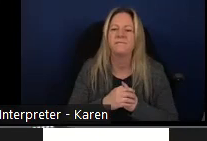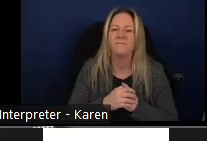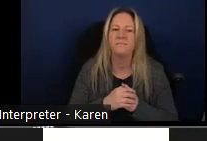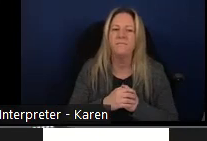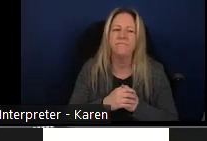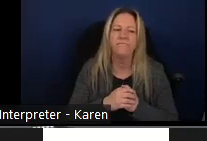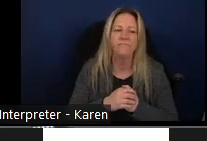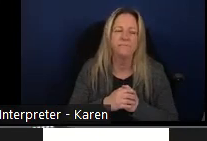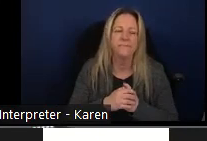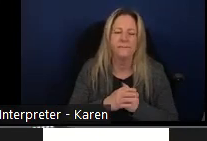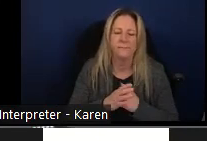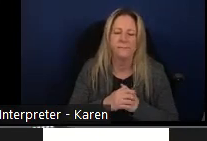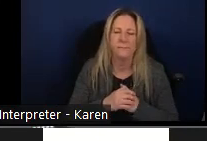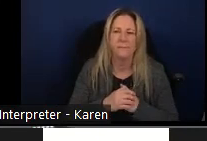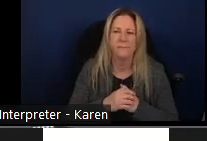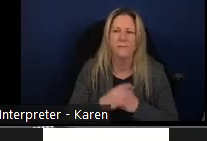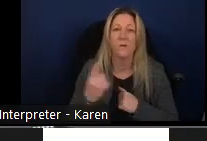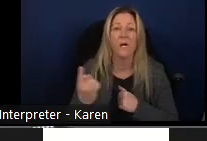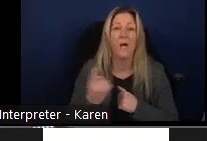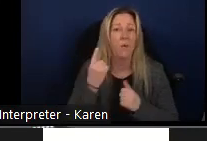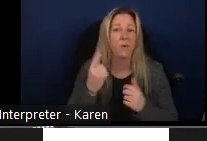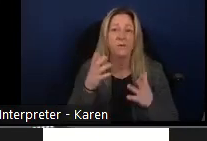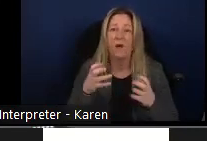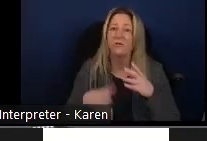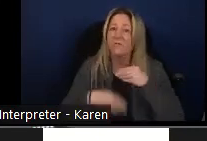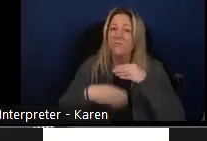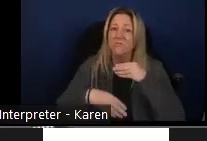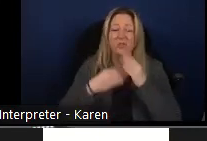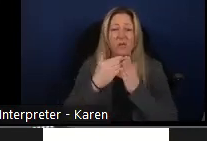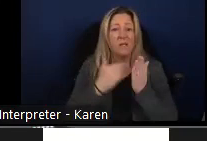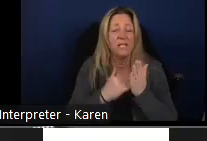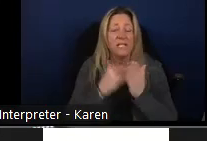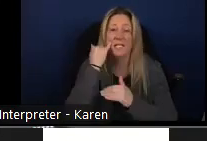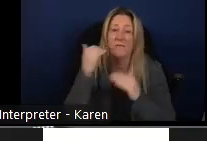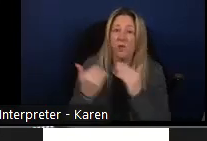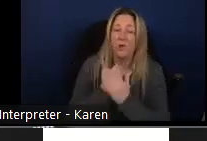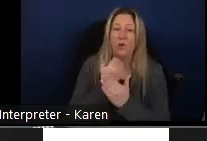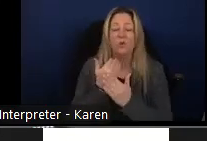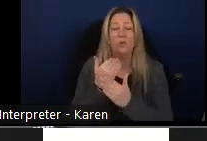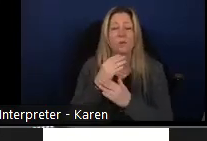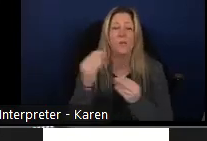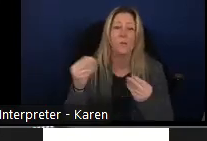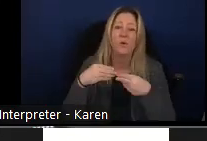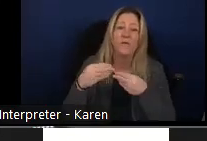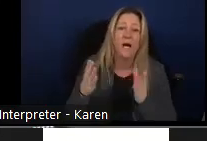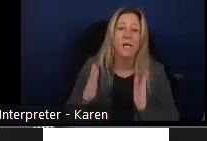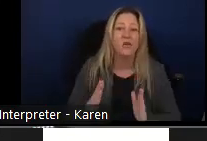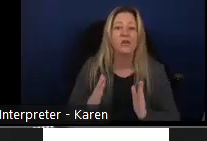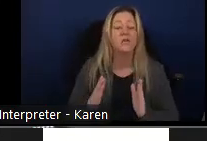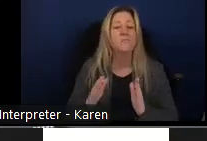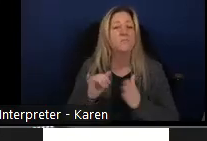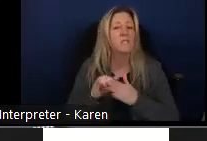willing to update this list if we've got another provider that we see as a great